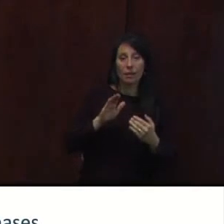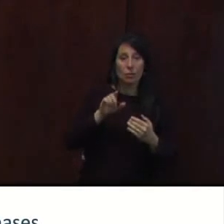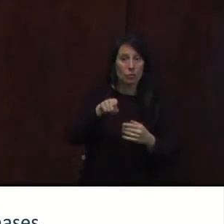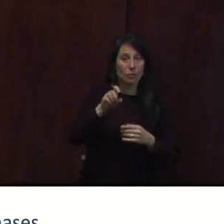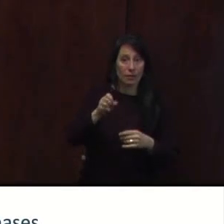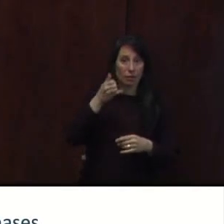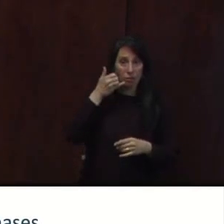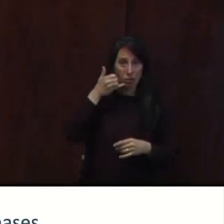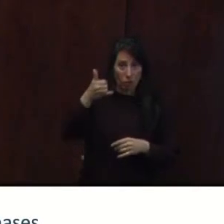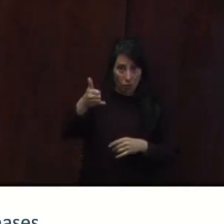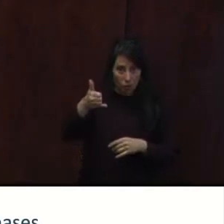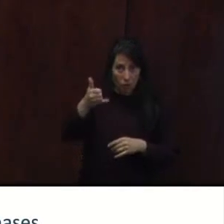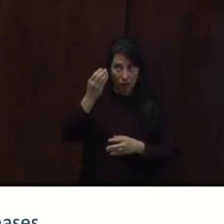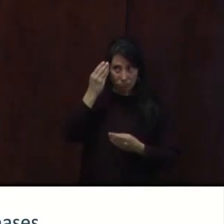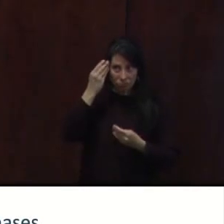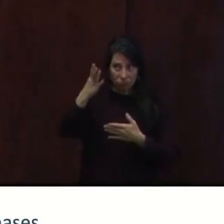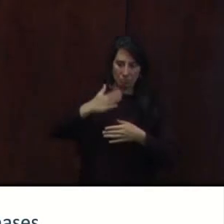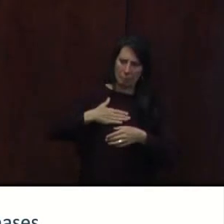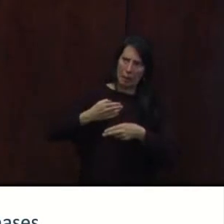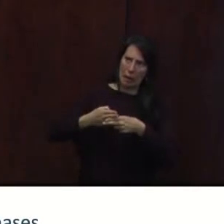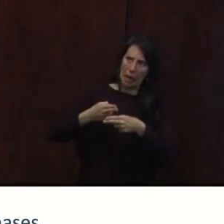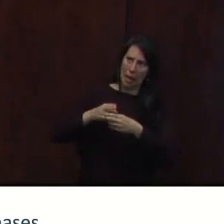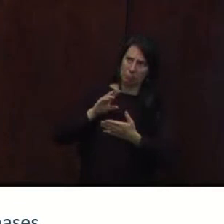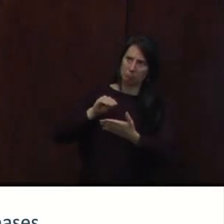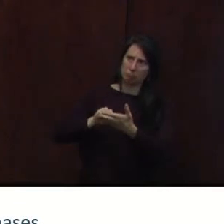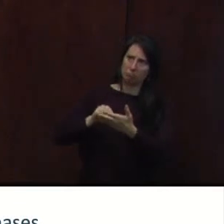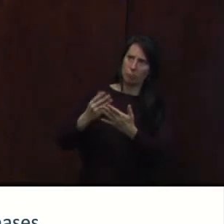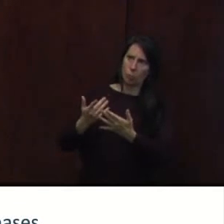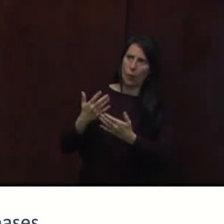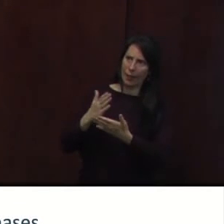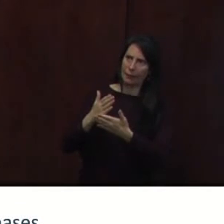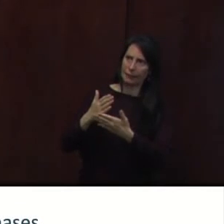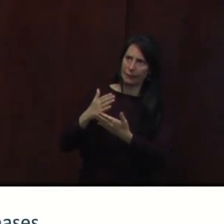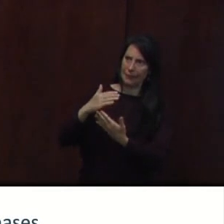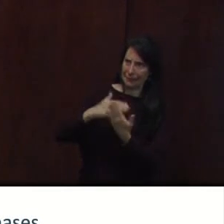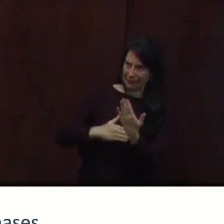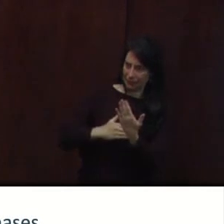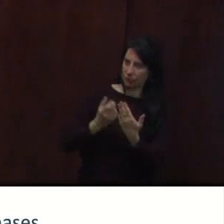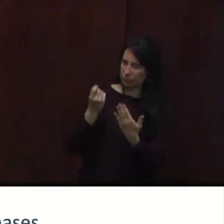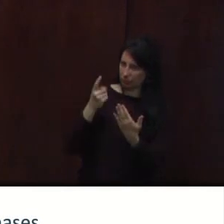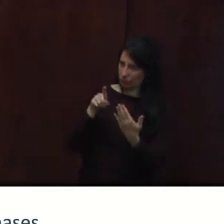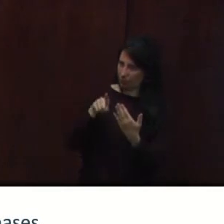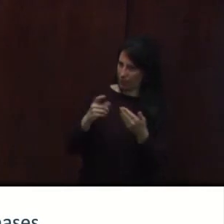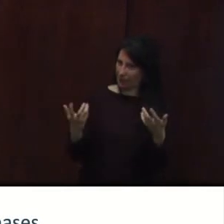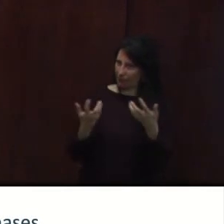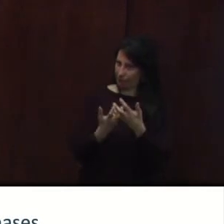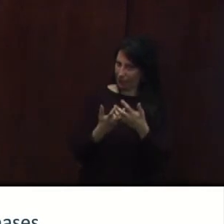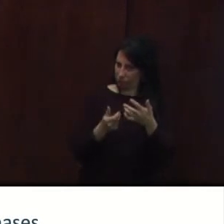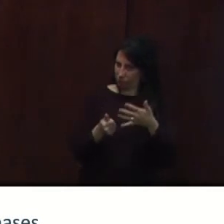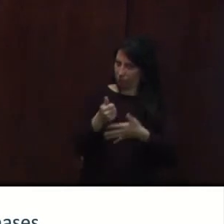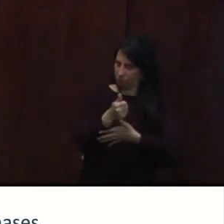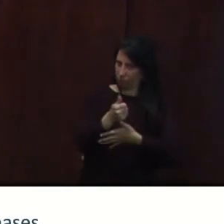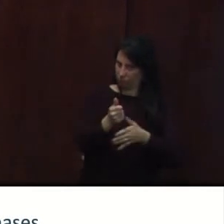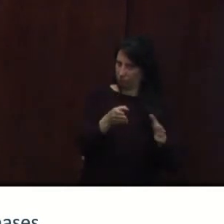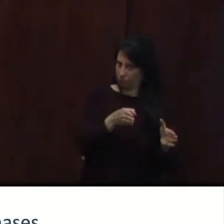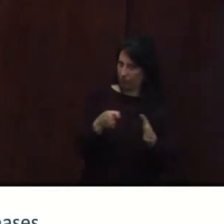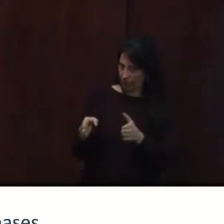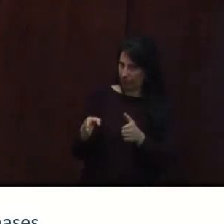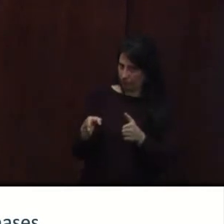on the phases. And currently we have phases 1 and 2 open of the current and revised vaccination